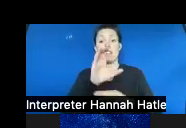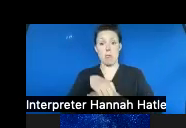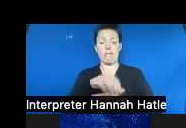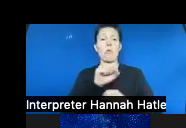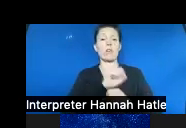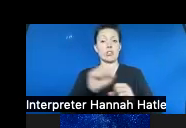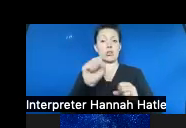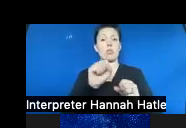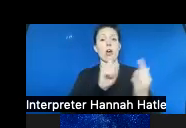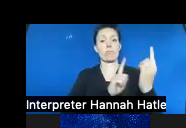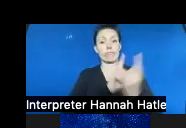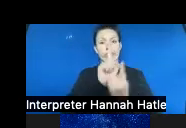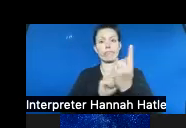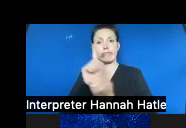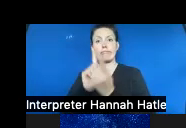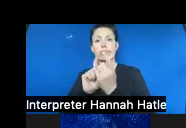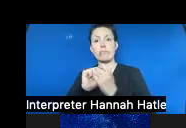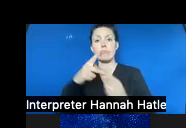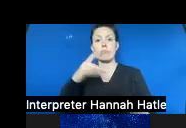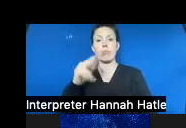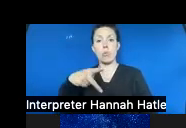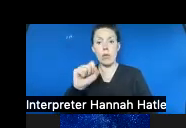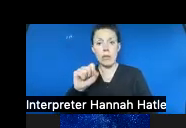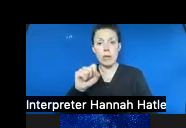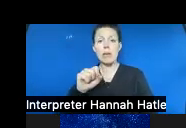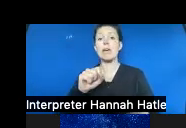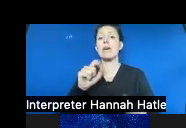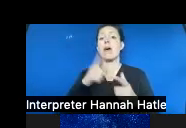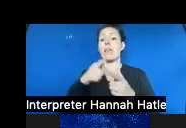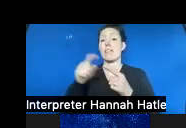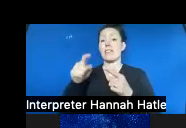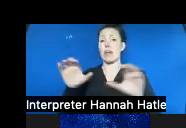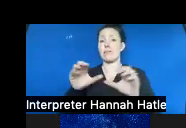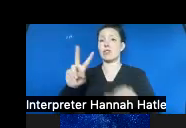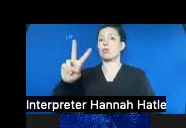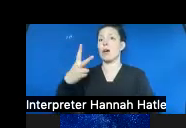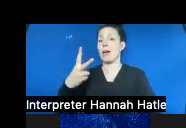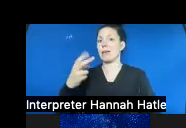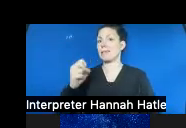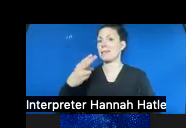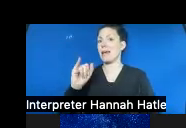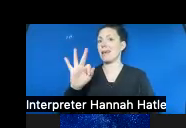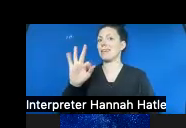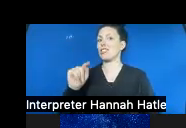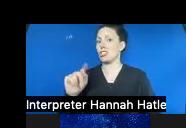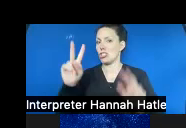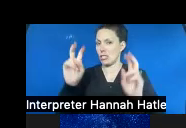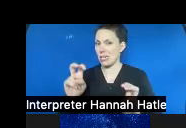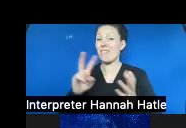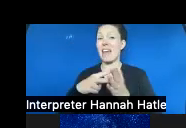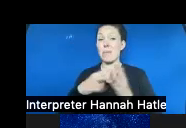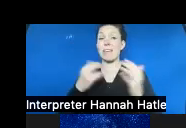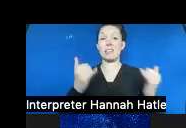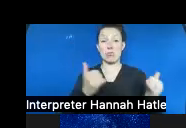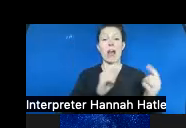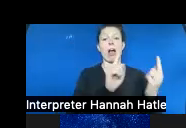and the buyers, and then had to do a second shift, for lack of a better word, that they had to also make money online by